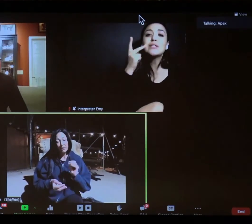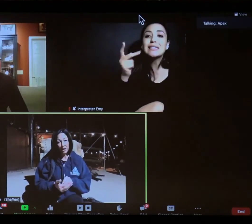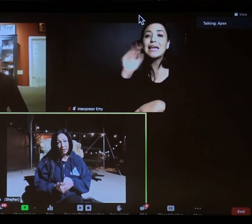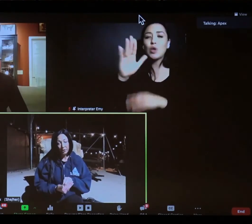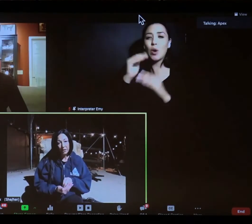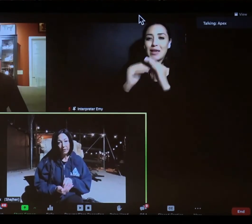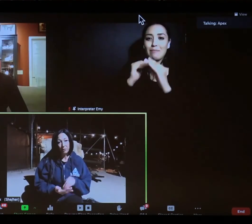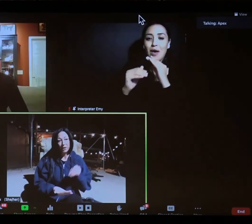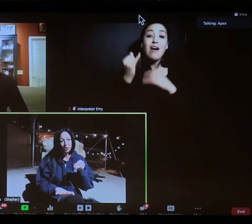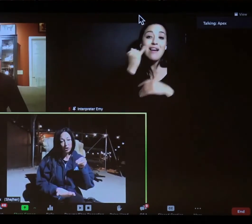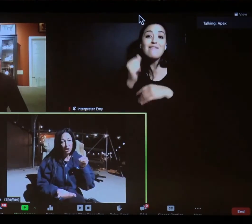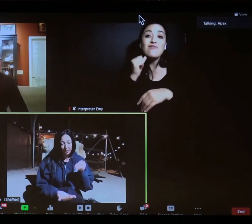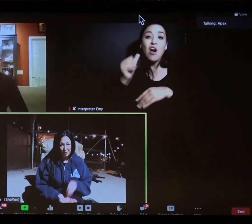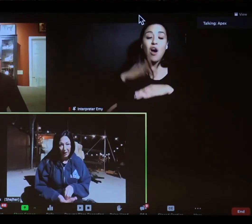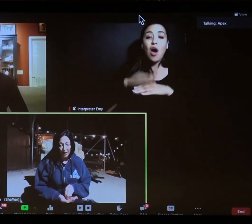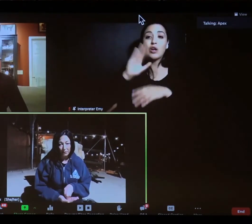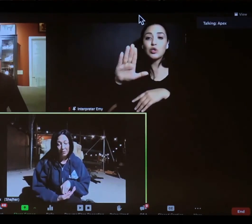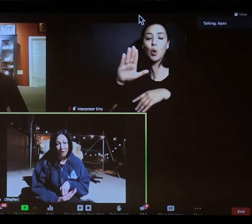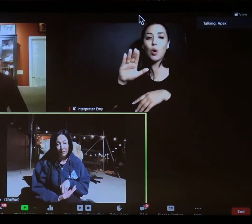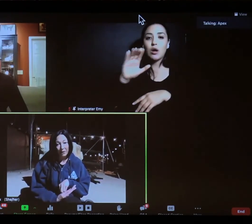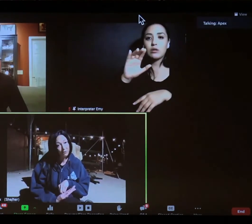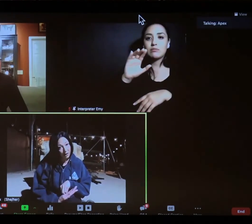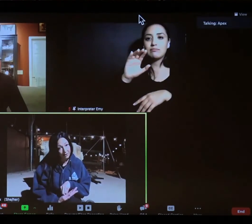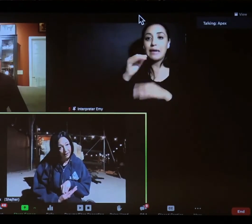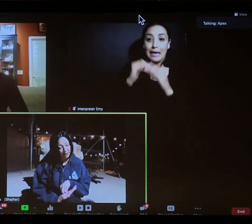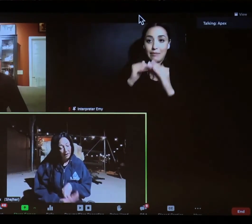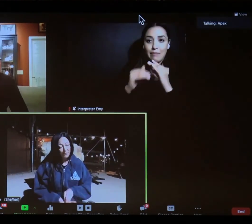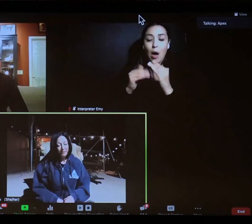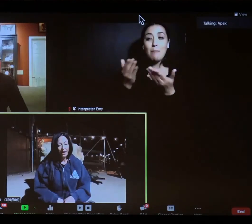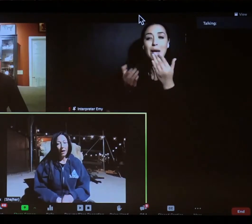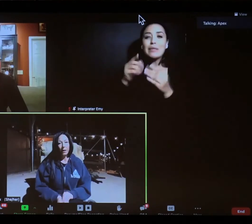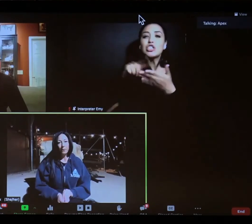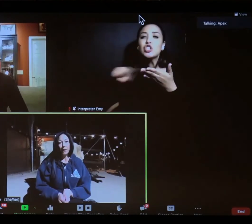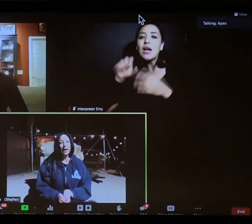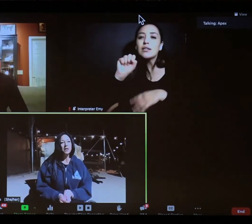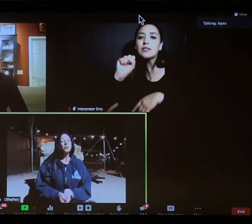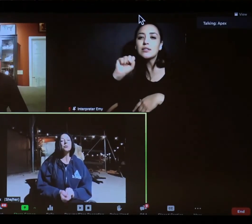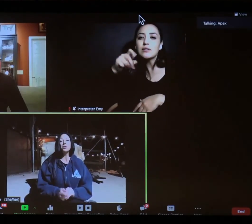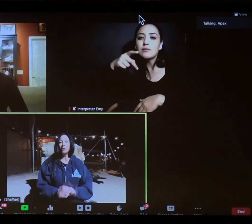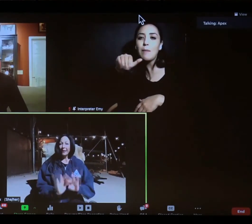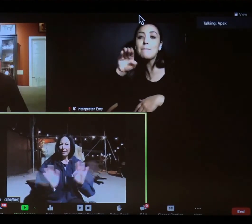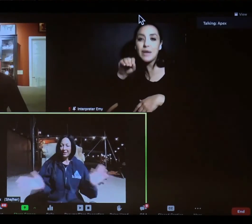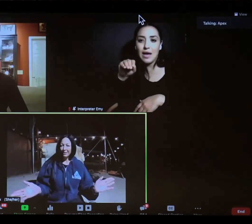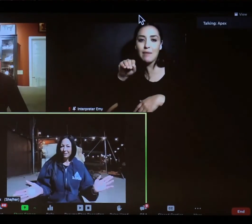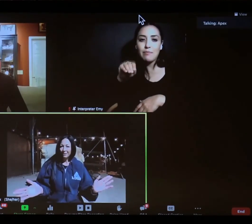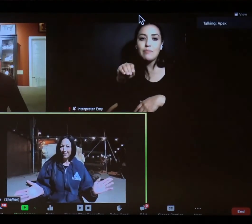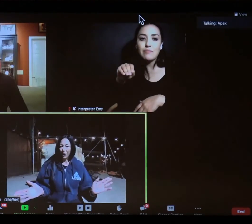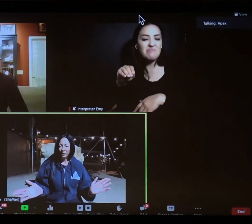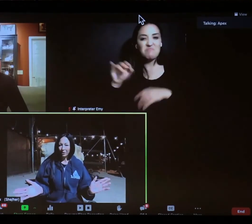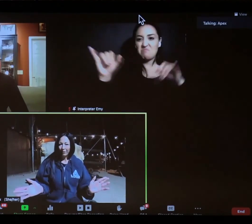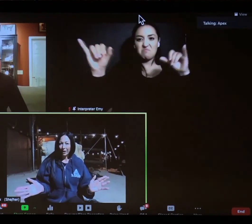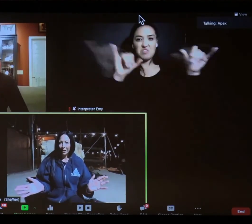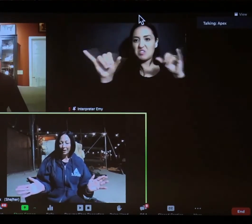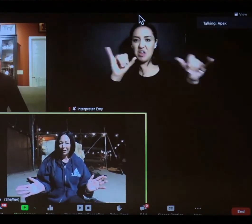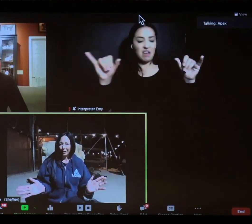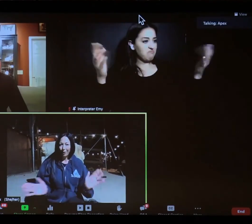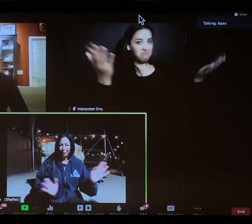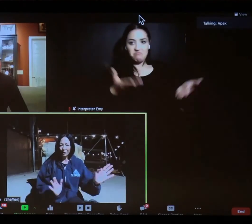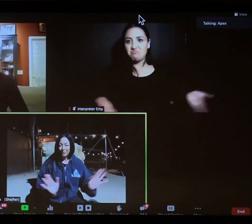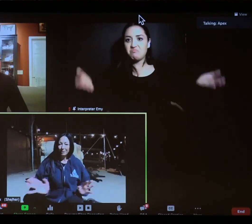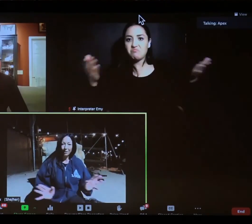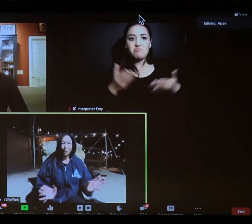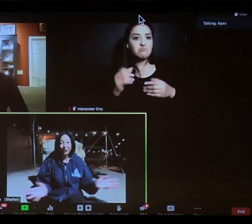in your email, make sure you check your spam, because it may have gone in there. And we will do it like this so that we don't have any